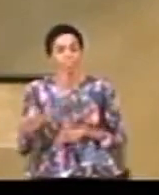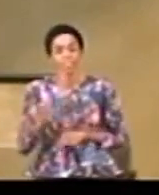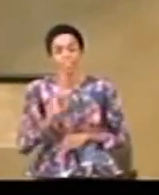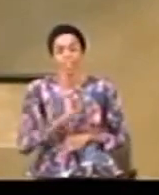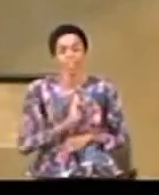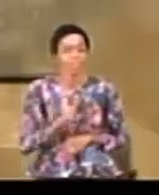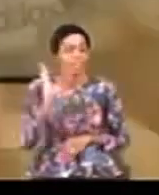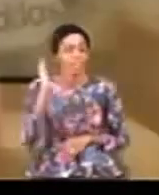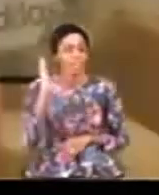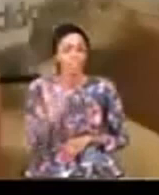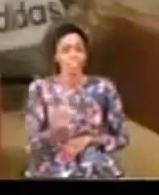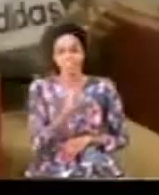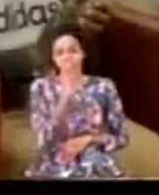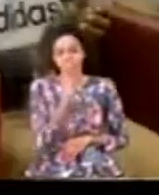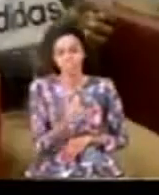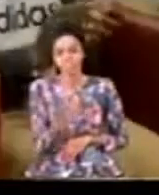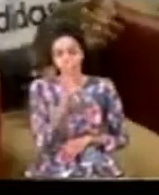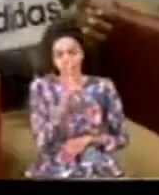waters,